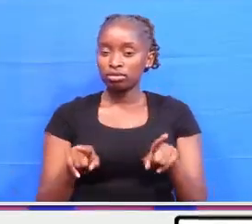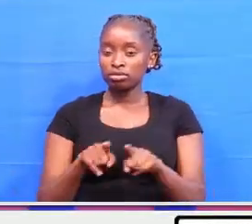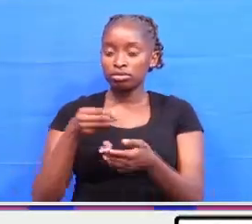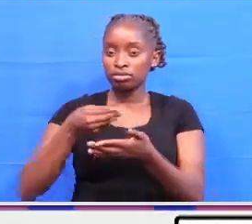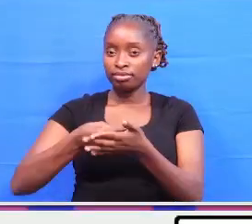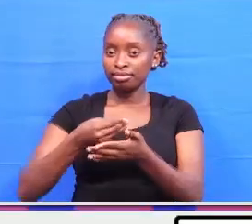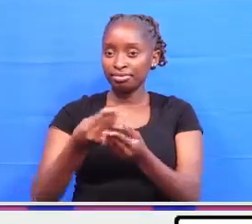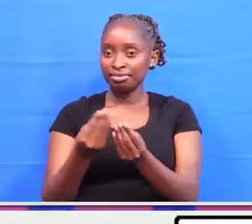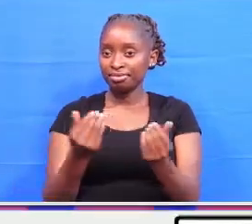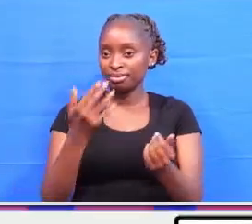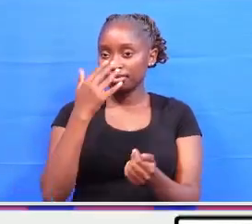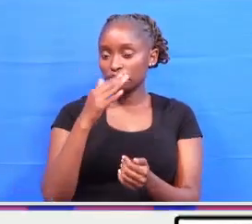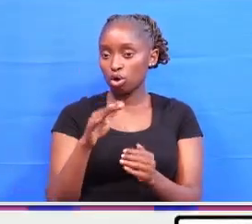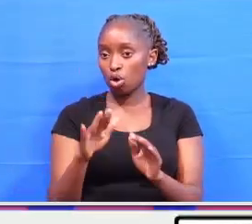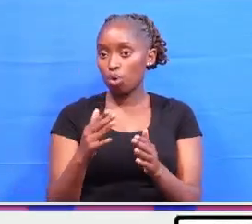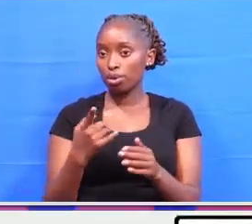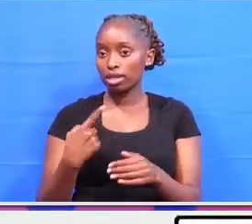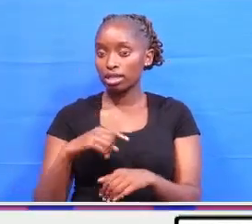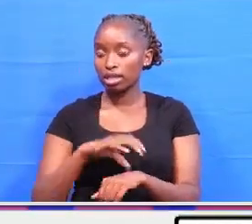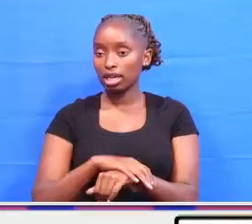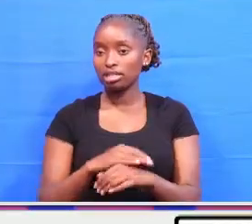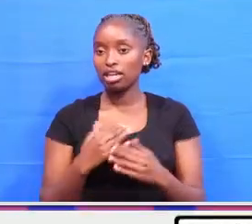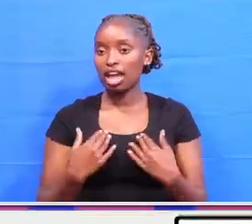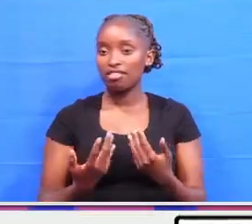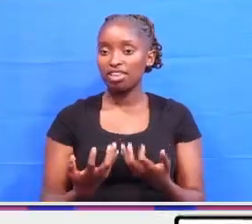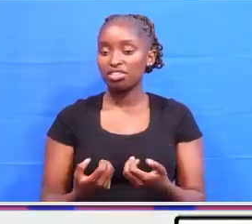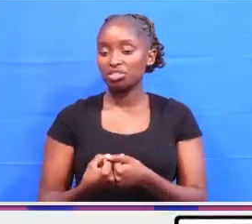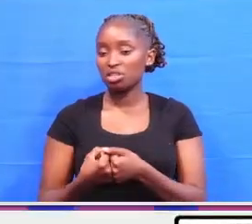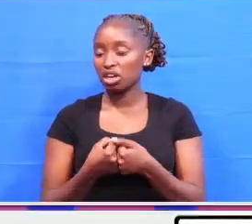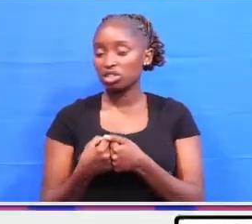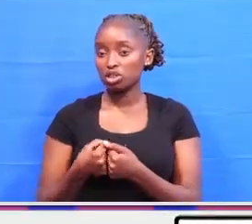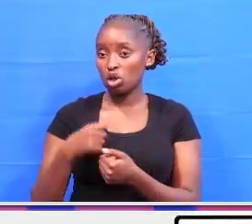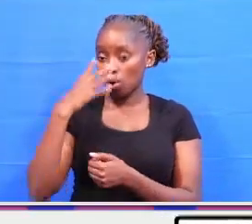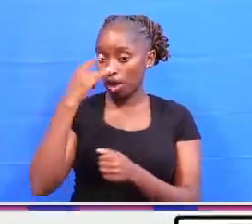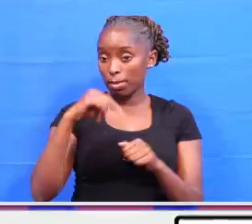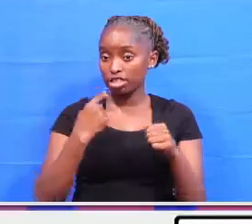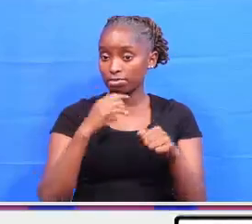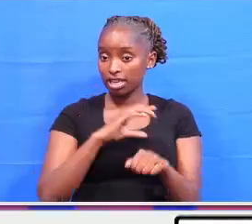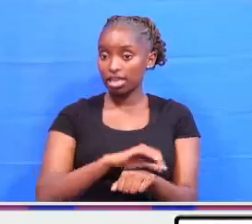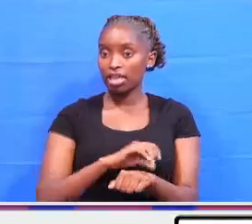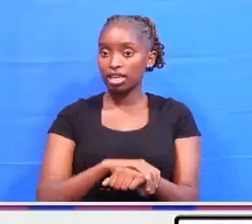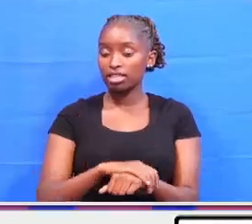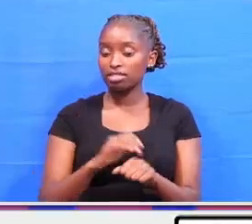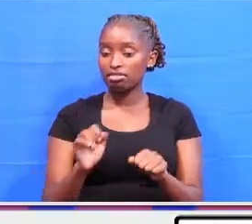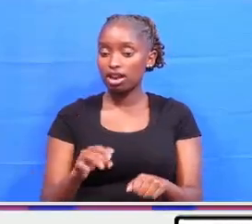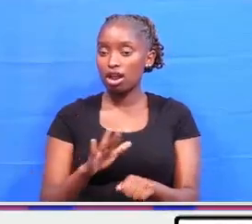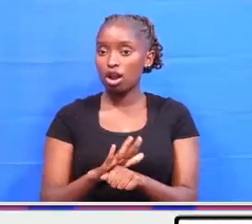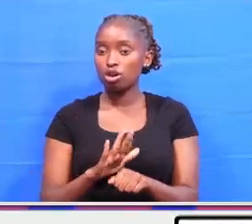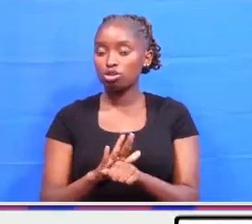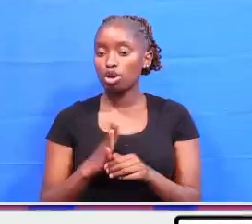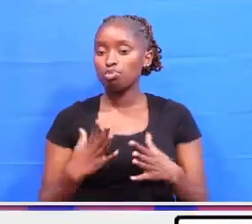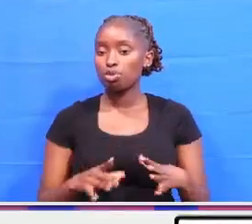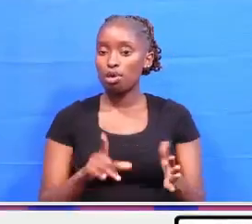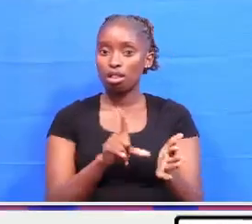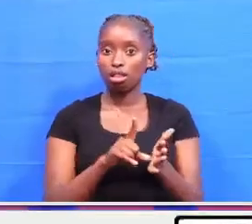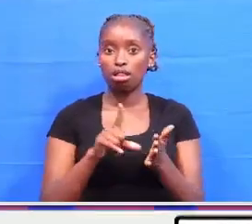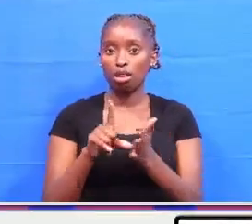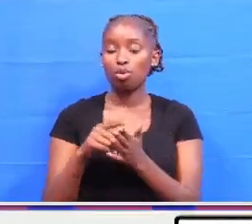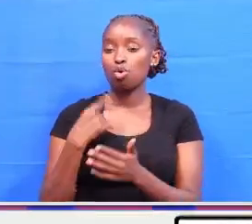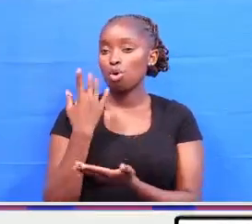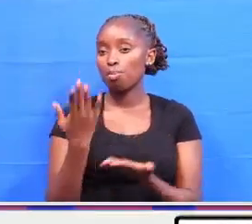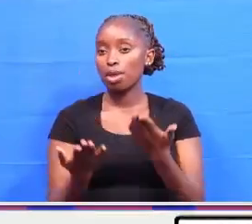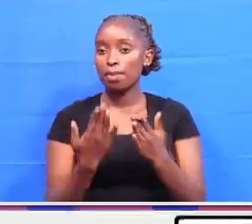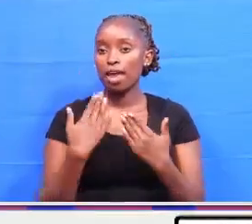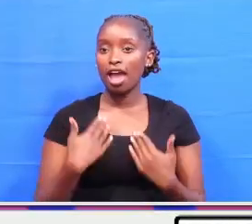a Kodak moment. Right. Yeah, because I'll be able to get as many people borrow, who are probably already